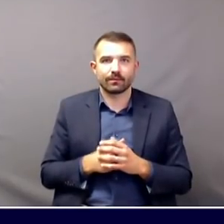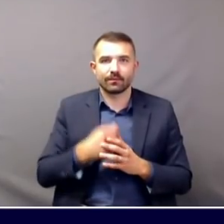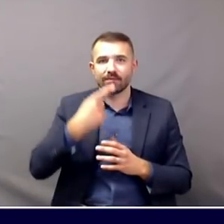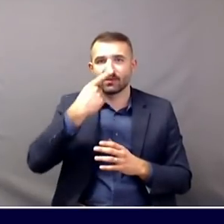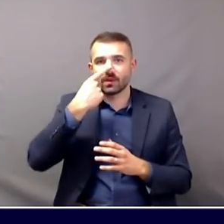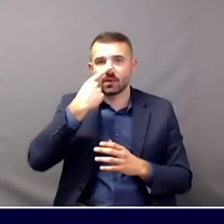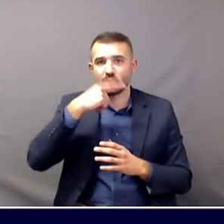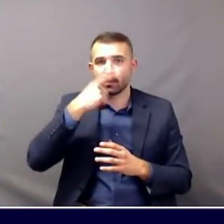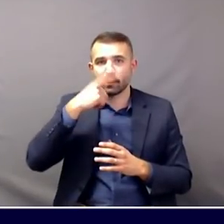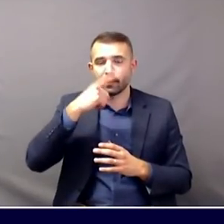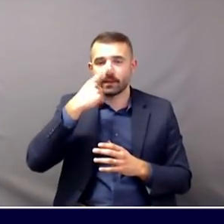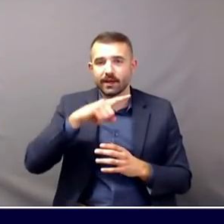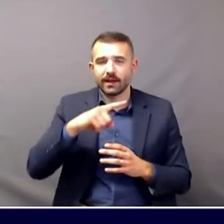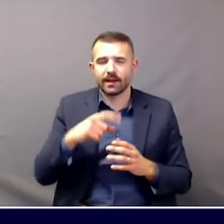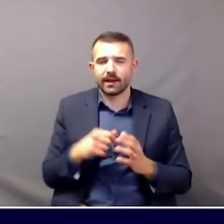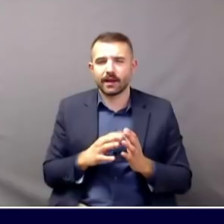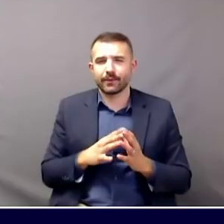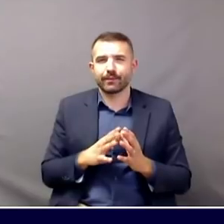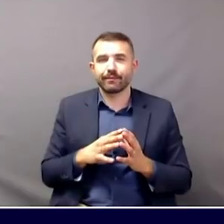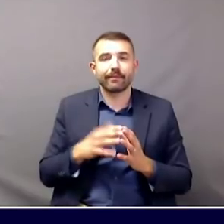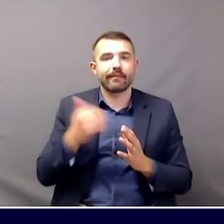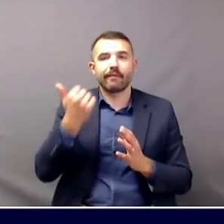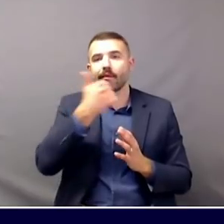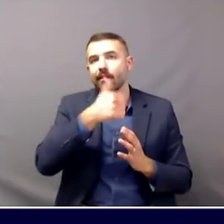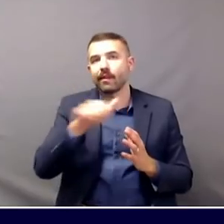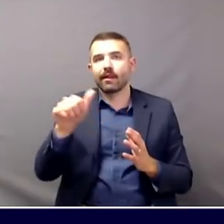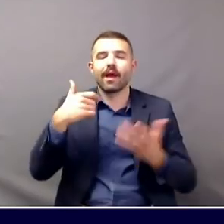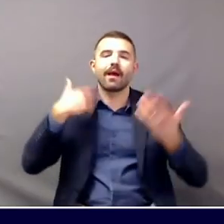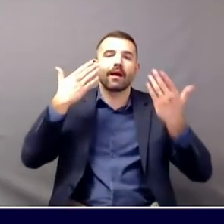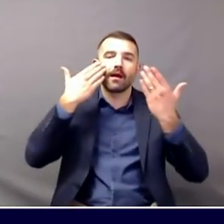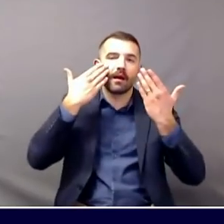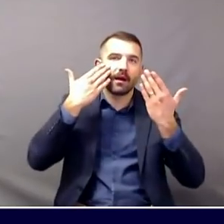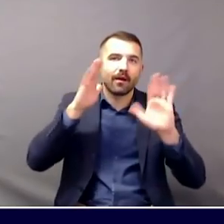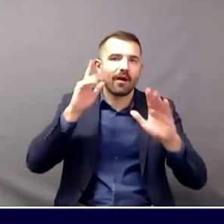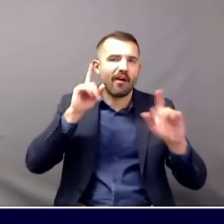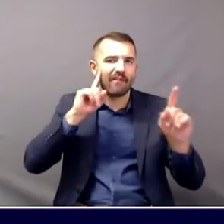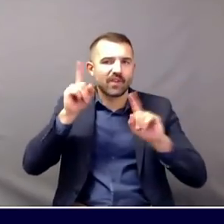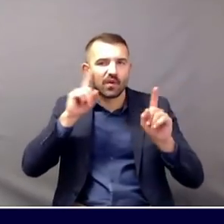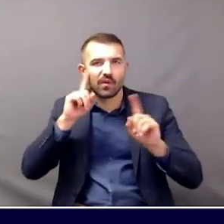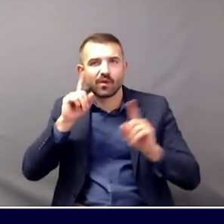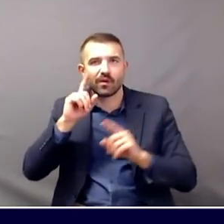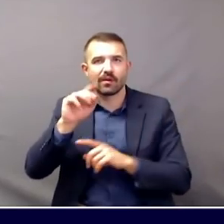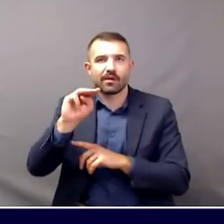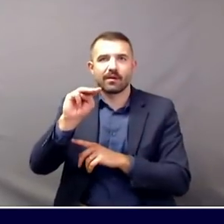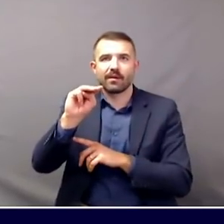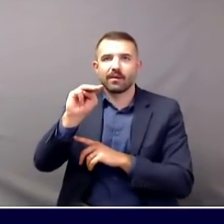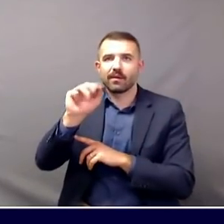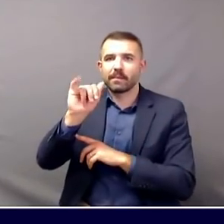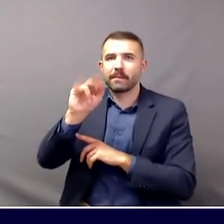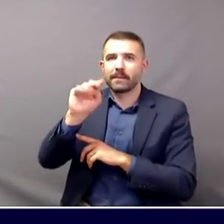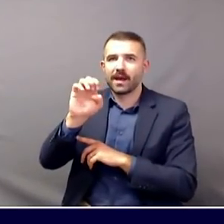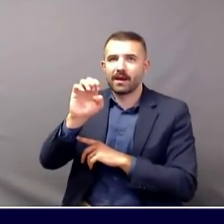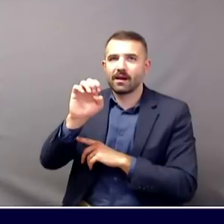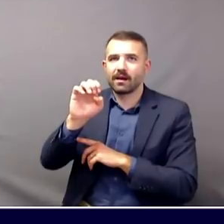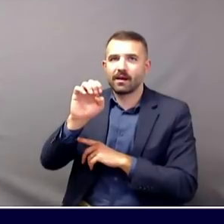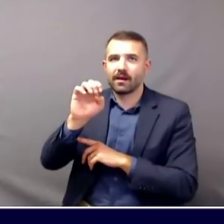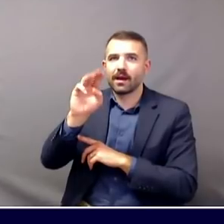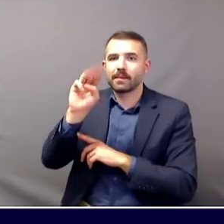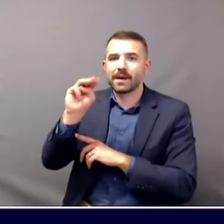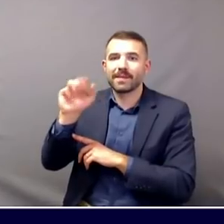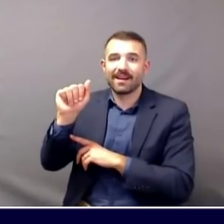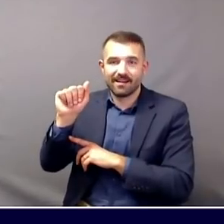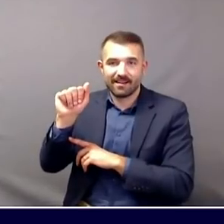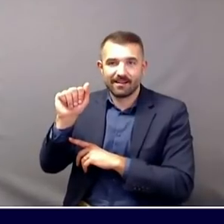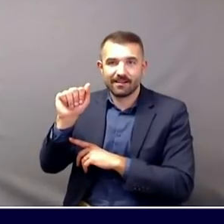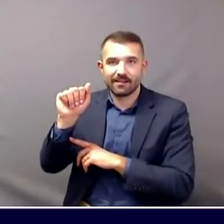or possibly an outbreak that we're hearing about at Maine Maritime Academy, and whether or not cases at the academy and other